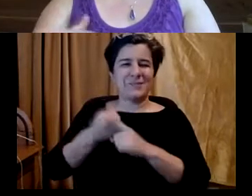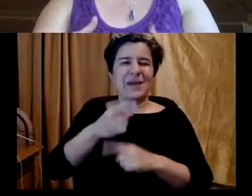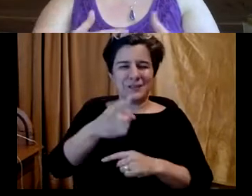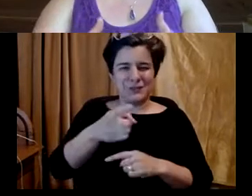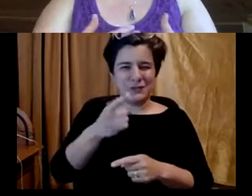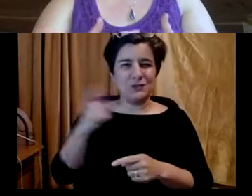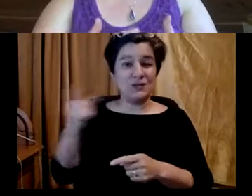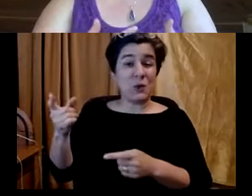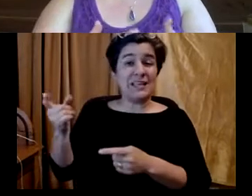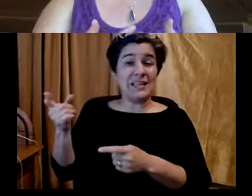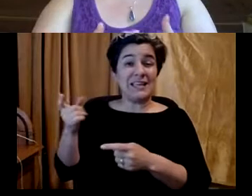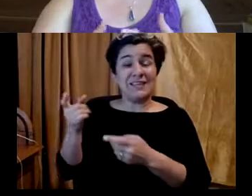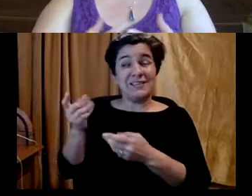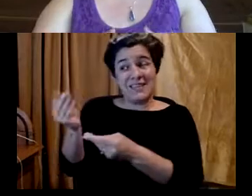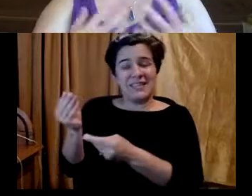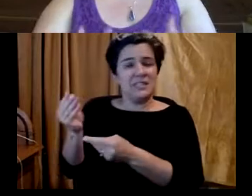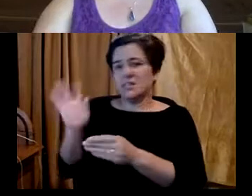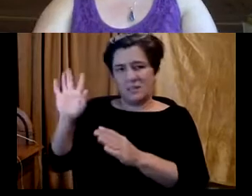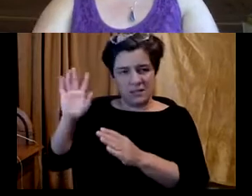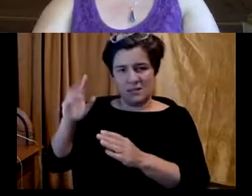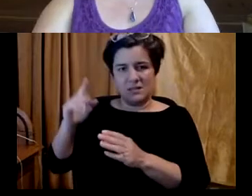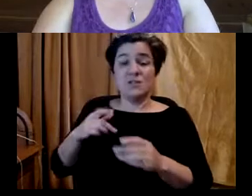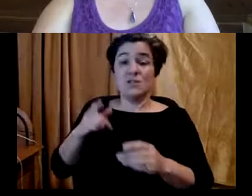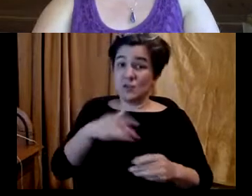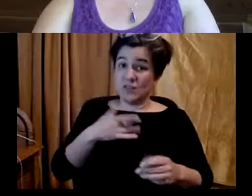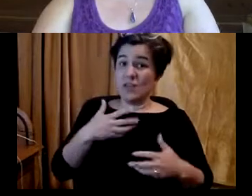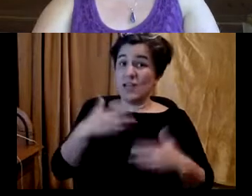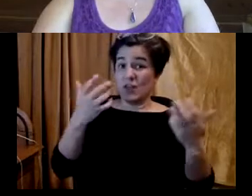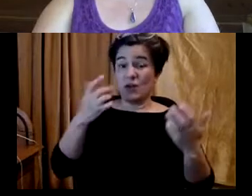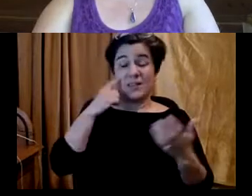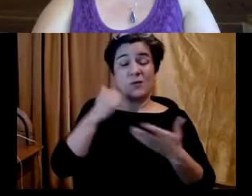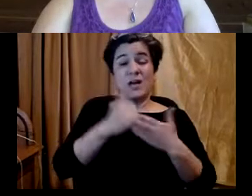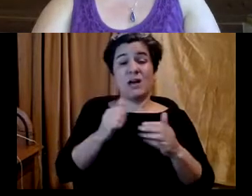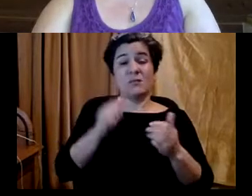So I feel like you being able to feel anger is actually going to cure a whole lot of your exhaustion.